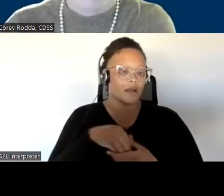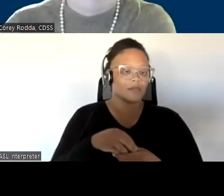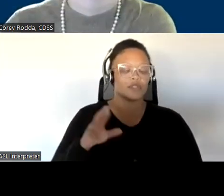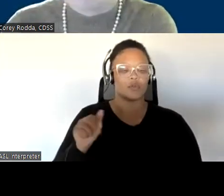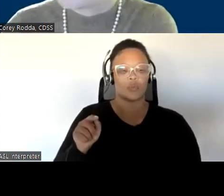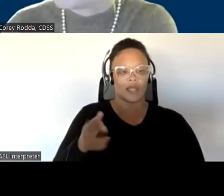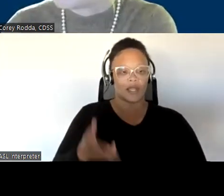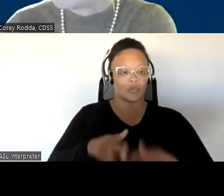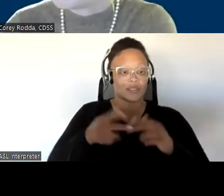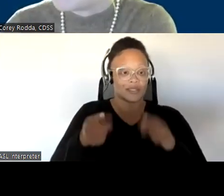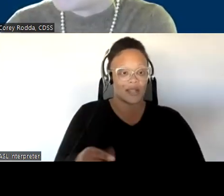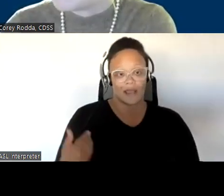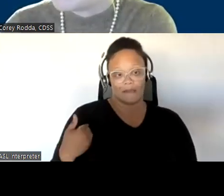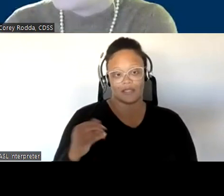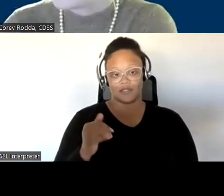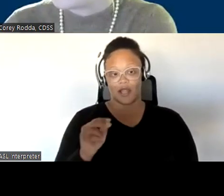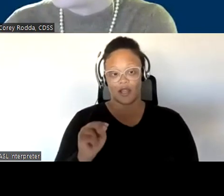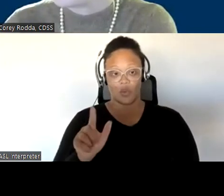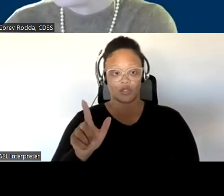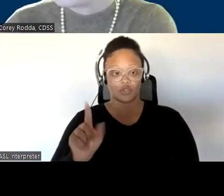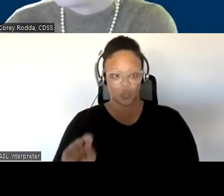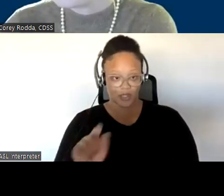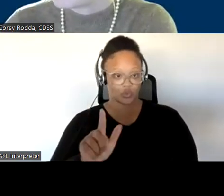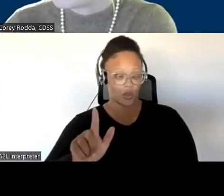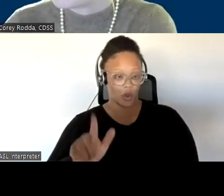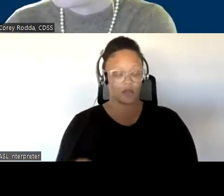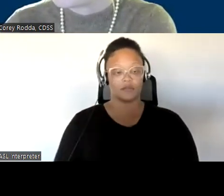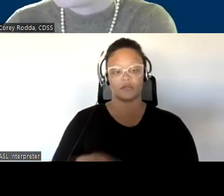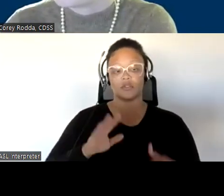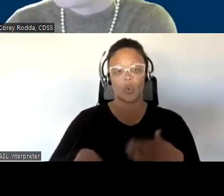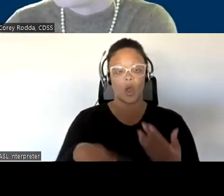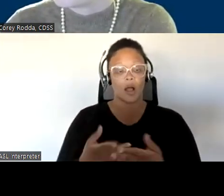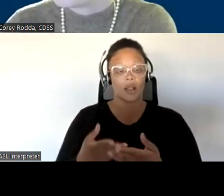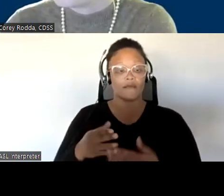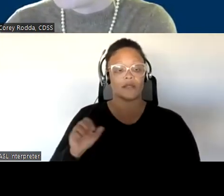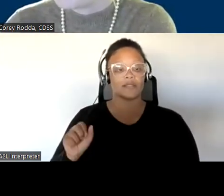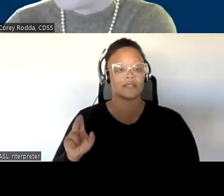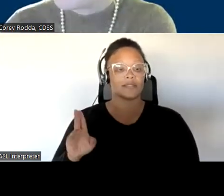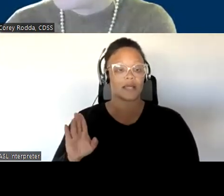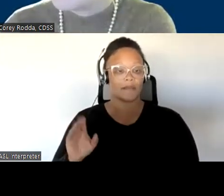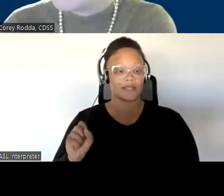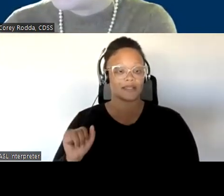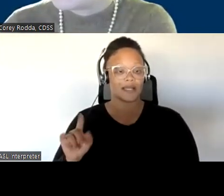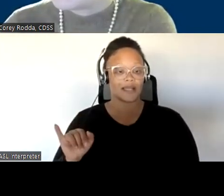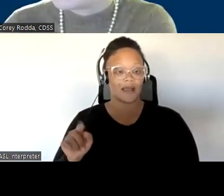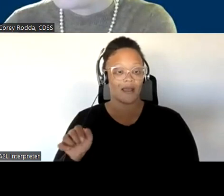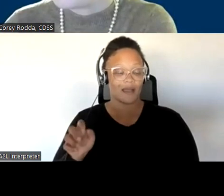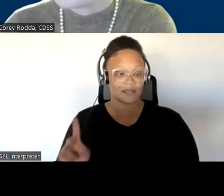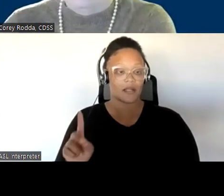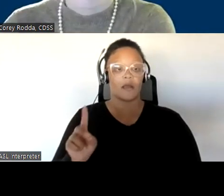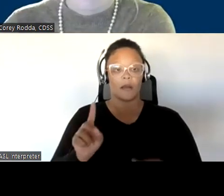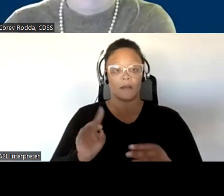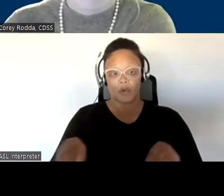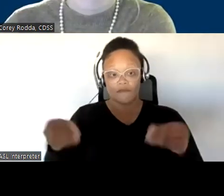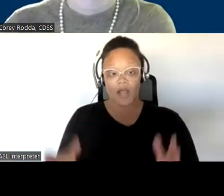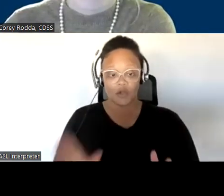in January of 2021. So all subsidized providers will have received those 2 investments. And then if you